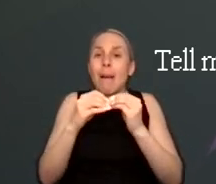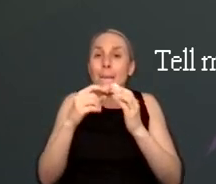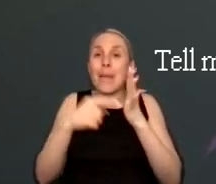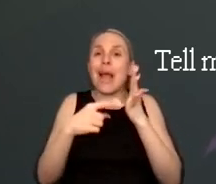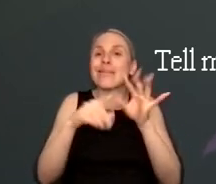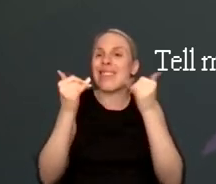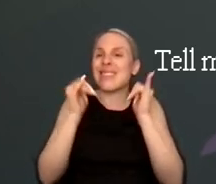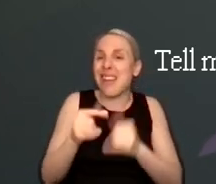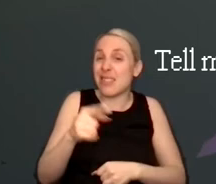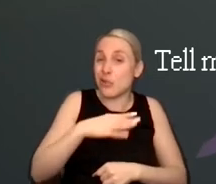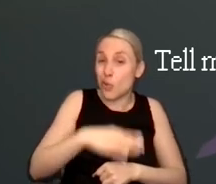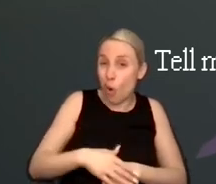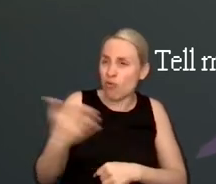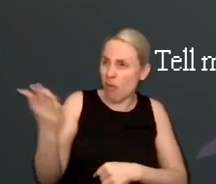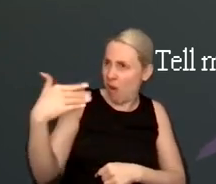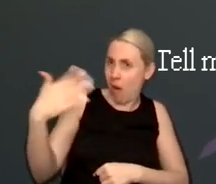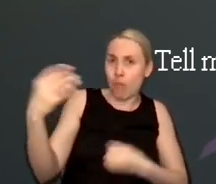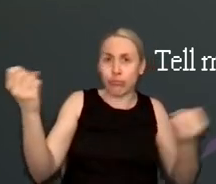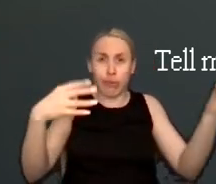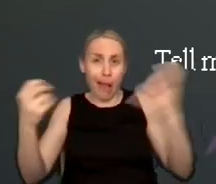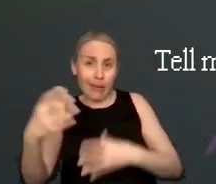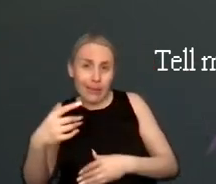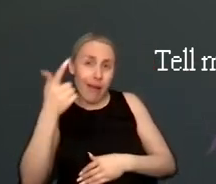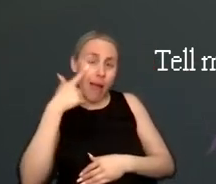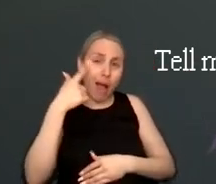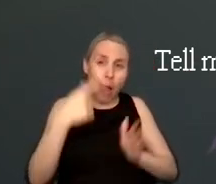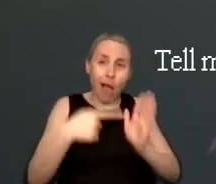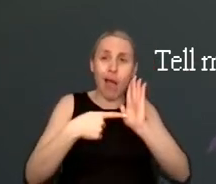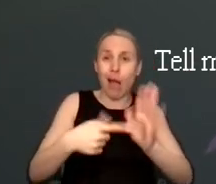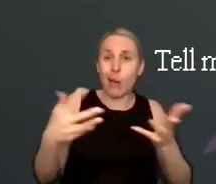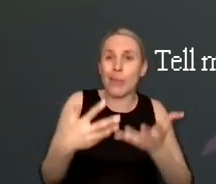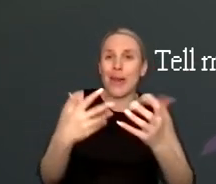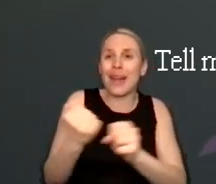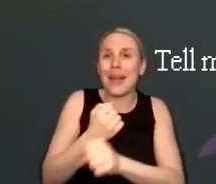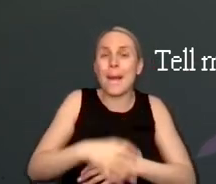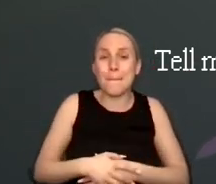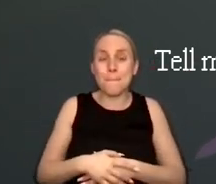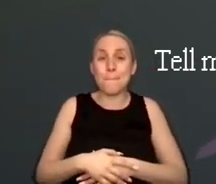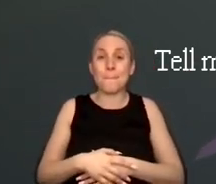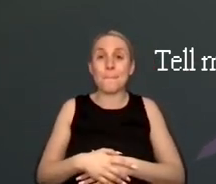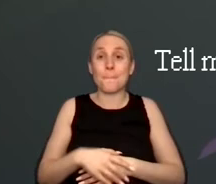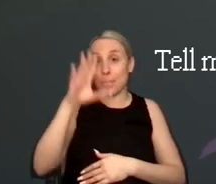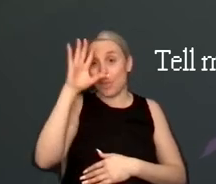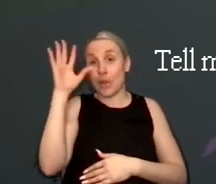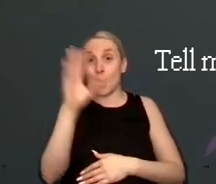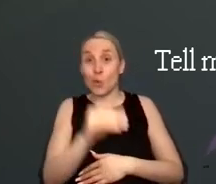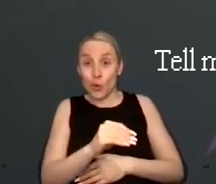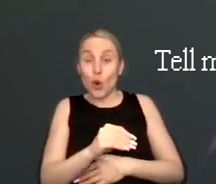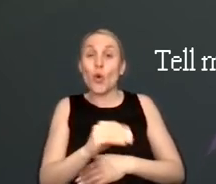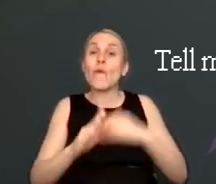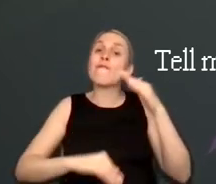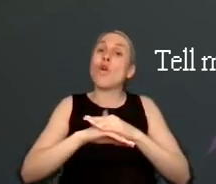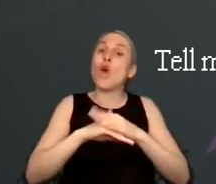to contribute ideas. We'll be sharing the full Unreal project with documentation so that you could bring in your